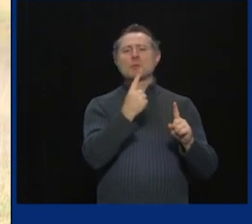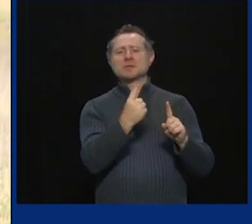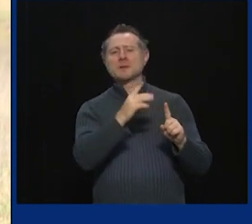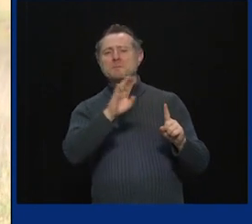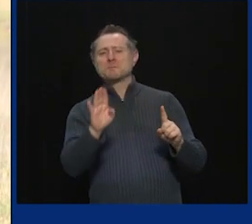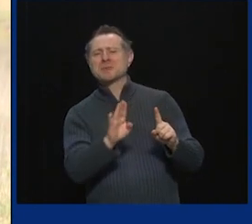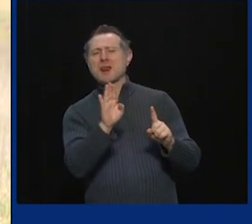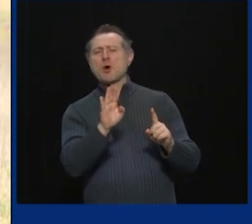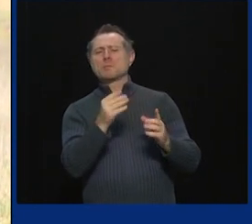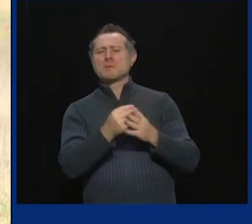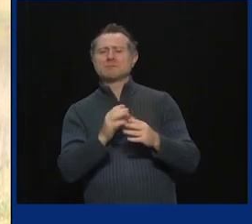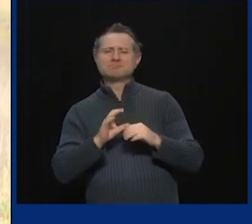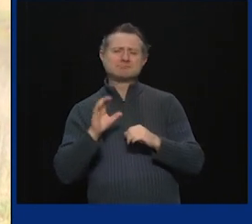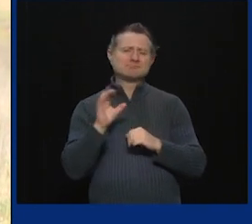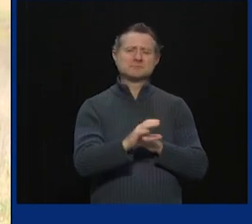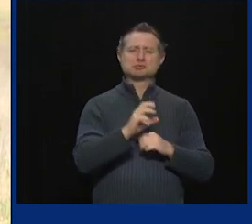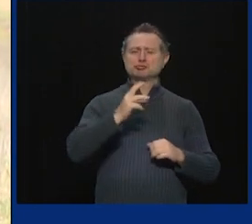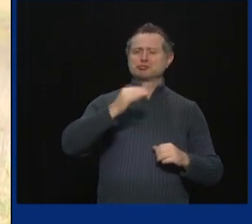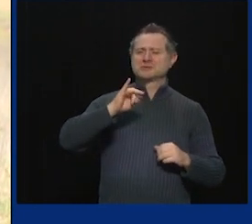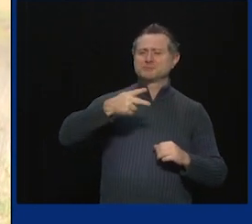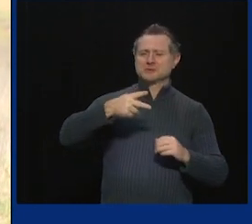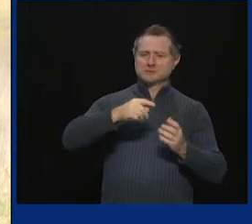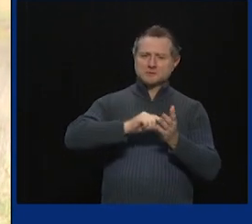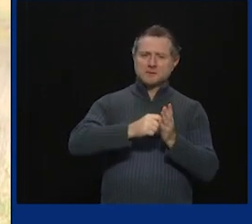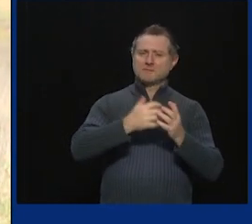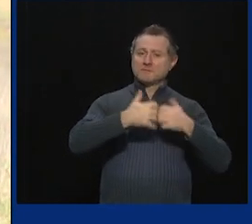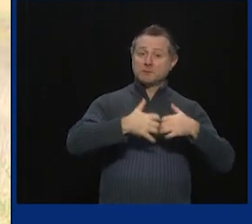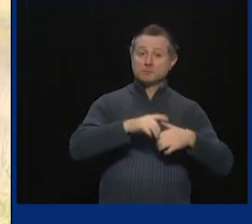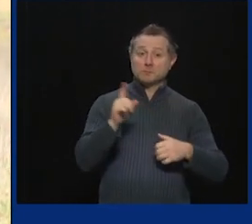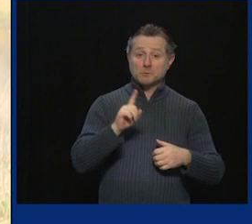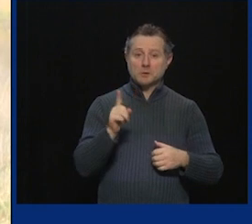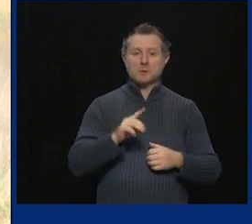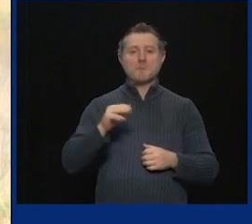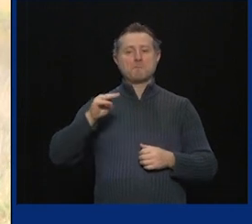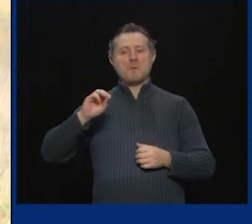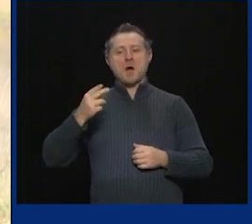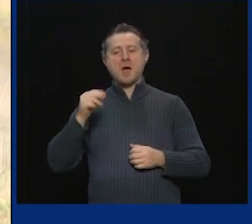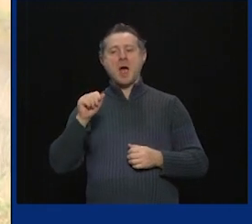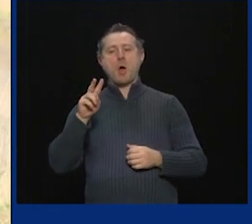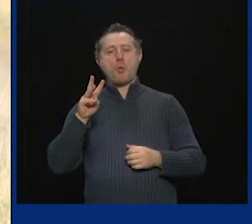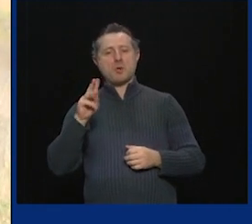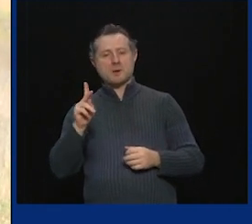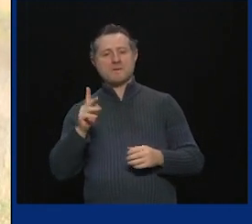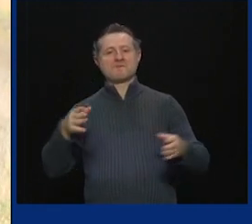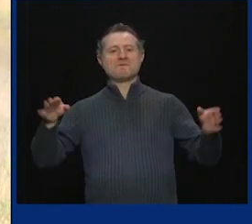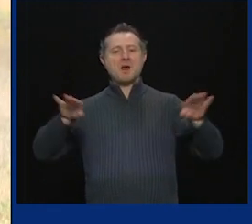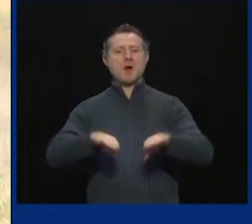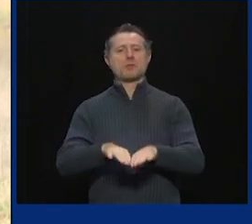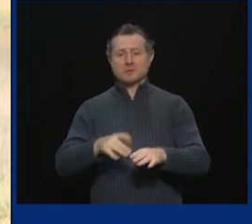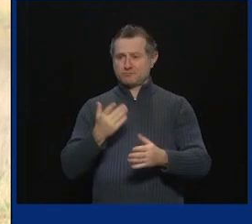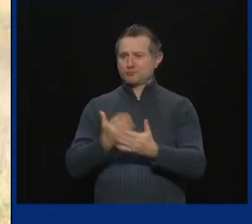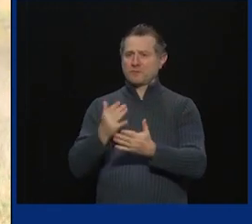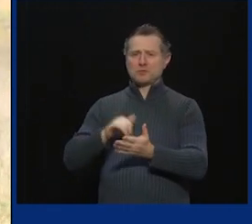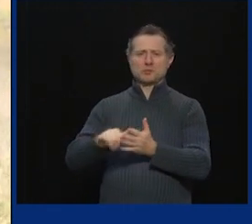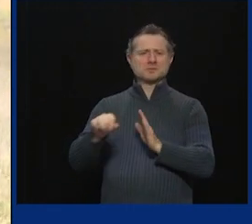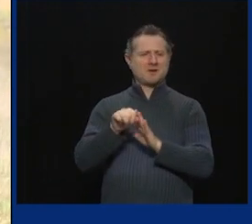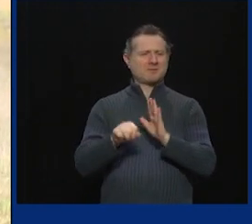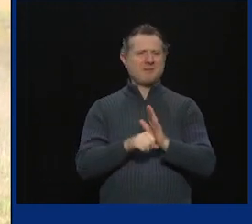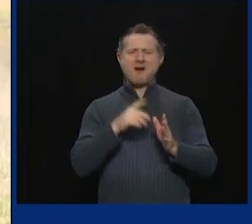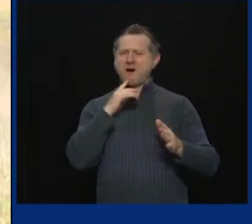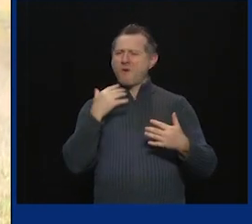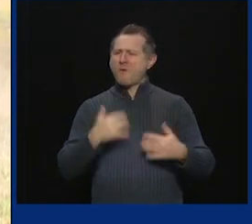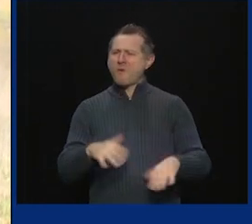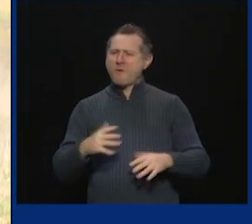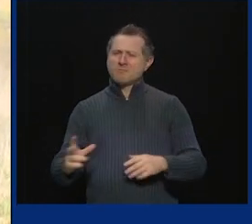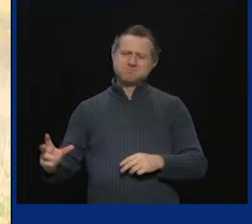as well as Plug Power, prove that New York State is receiving a large rate of return on its investments in these sites. STAMP is on